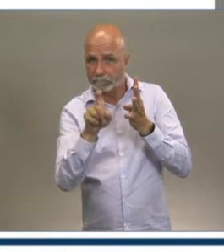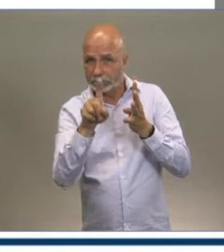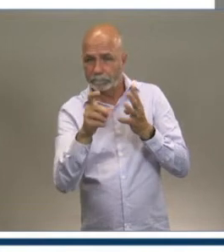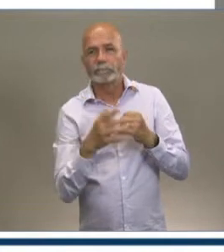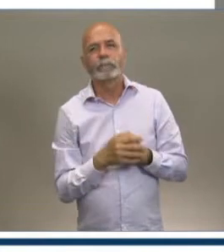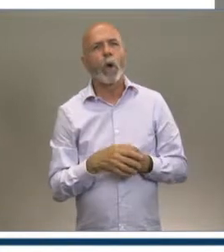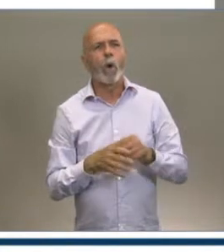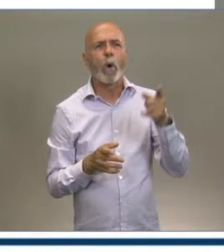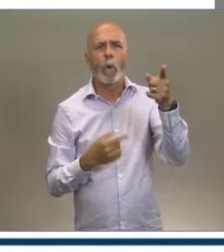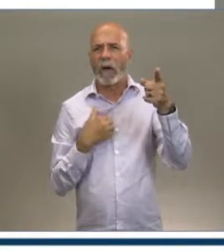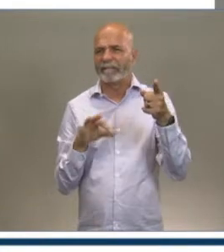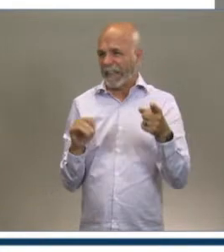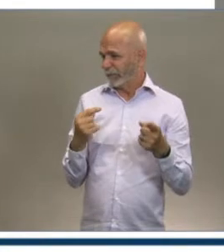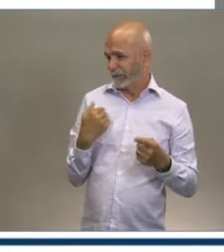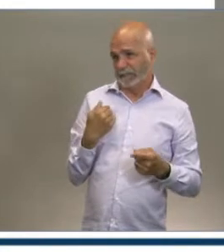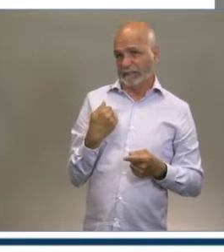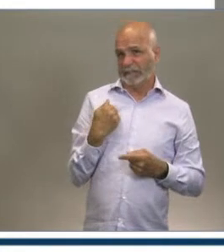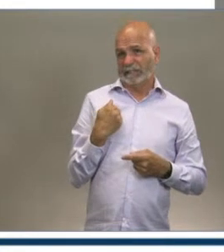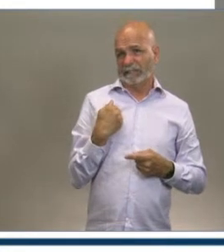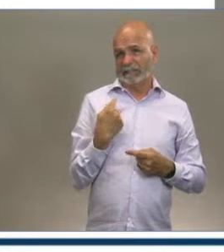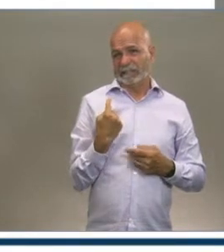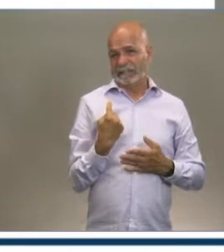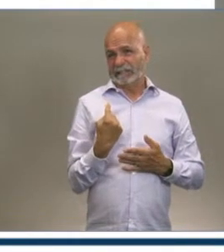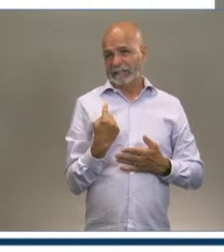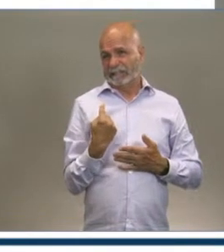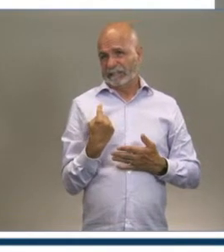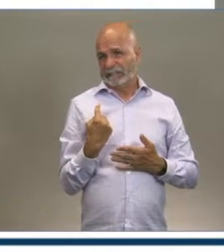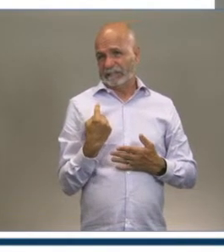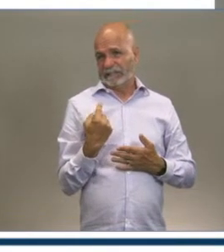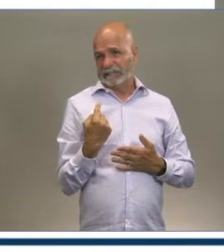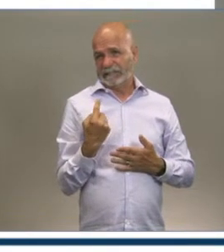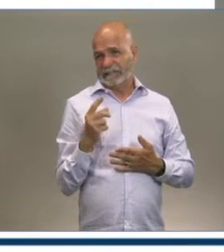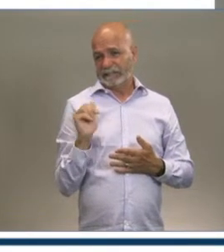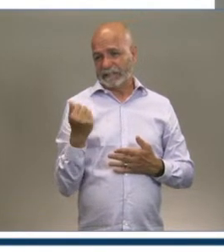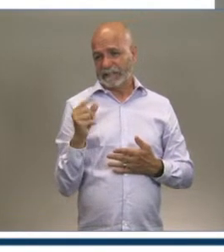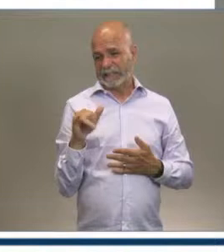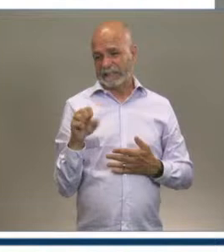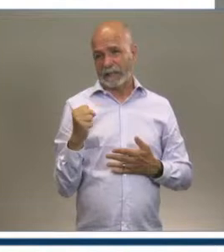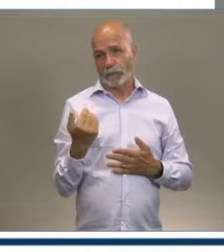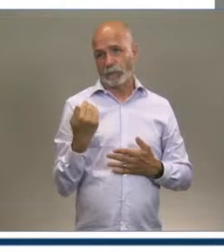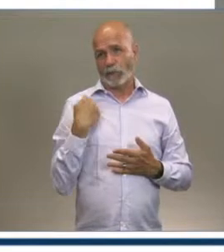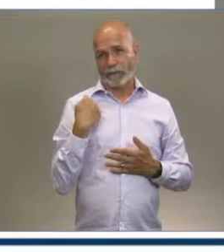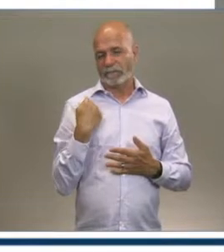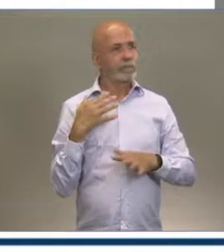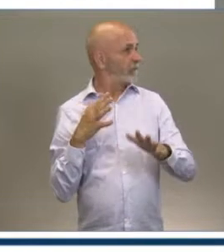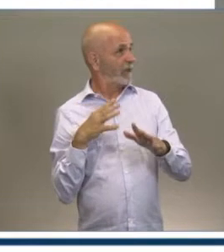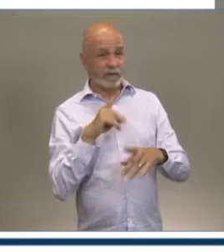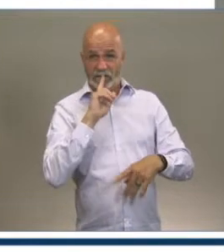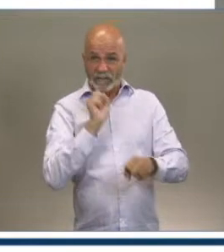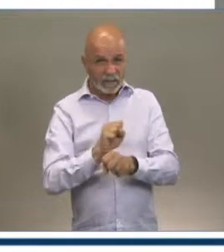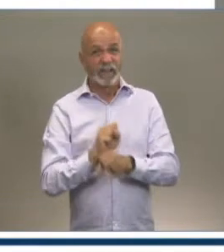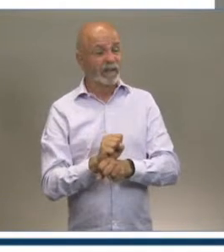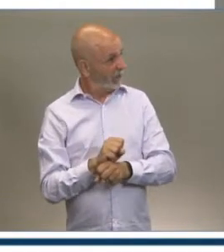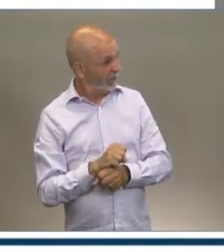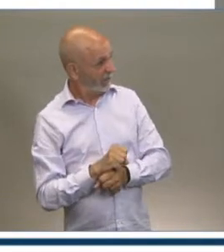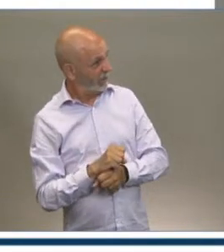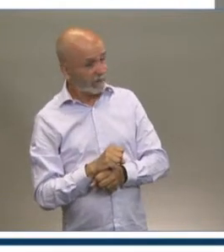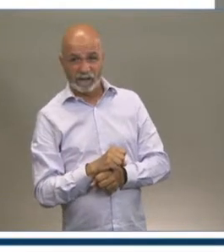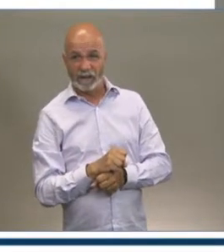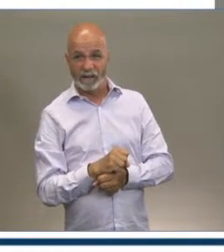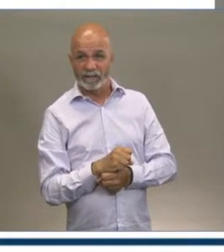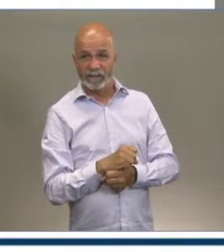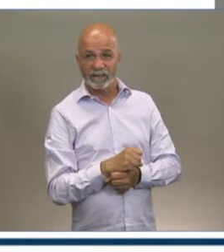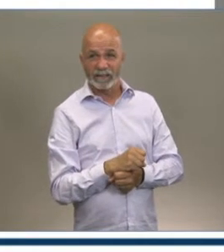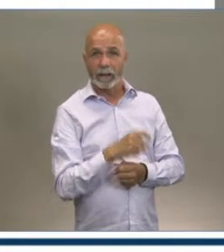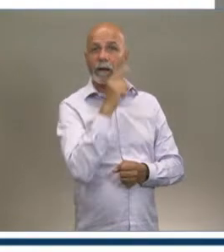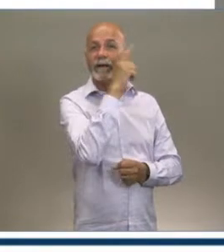was a Thursday. We learned about it at very short notice, and that's why I said the vaccine planning team has been working flat out for